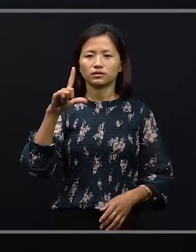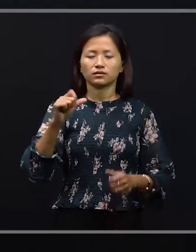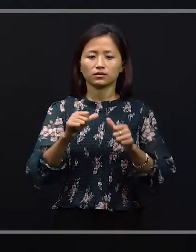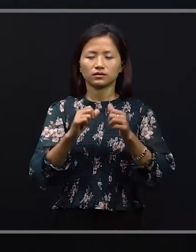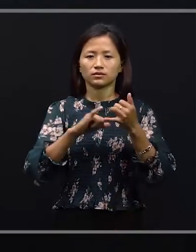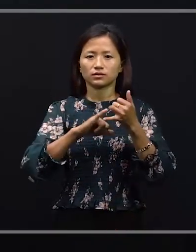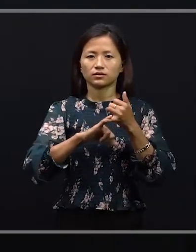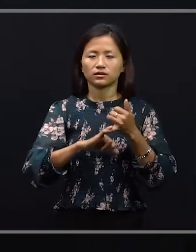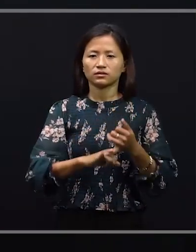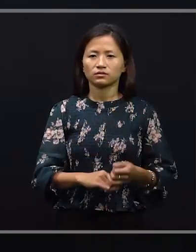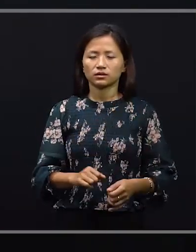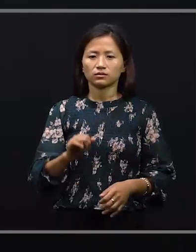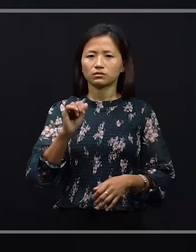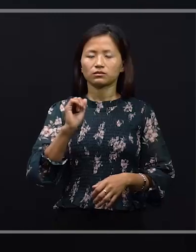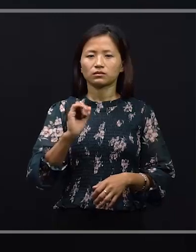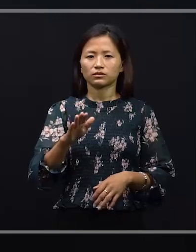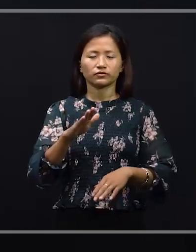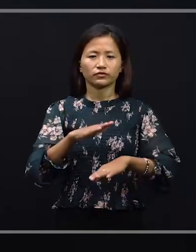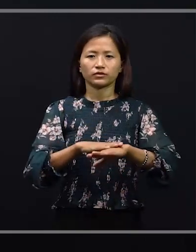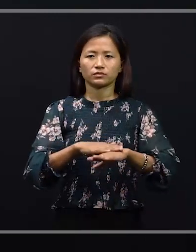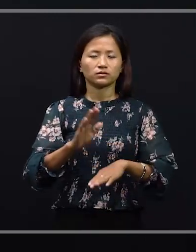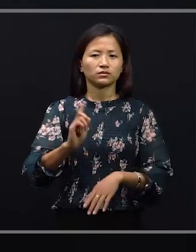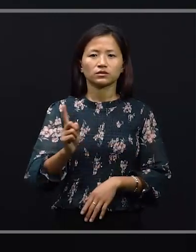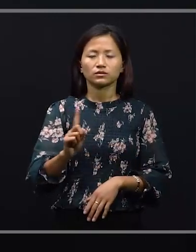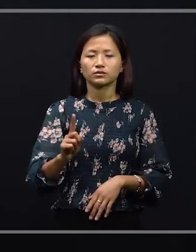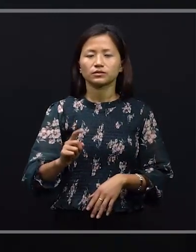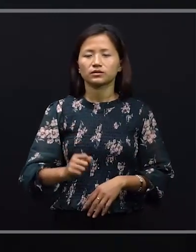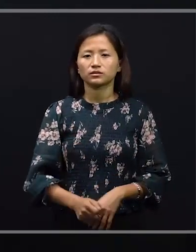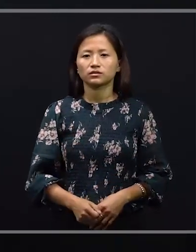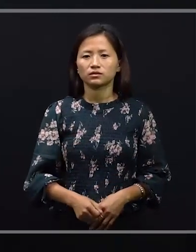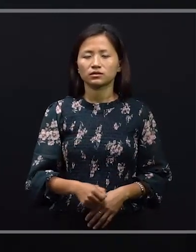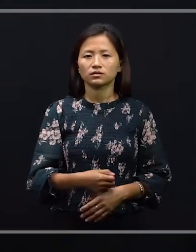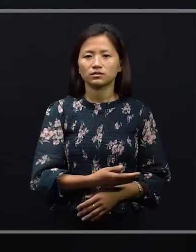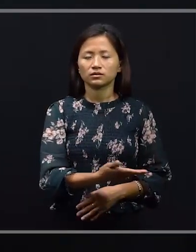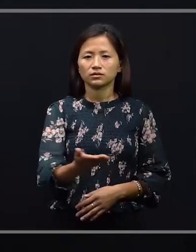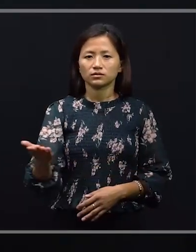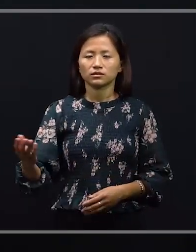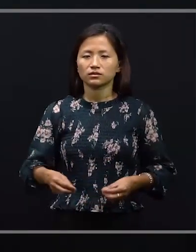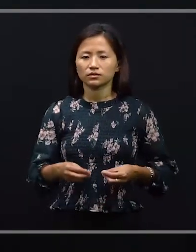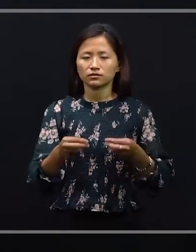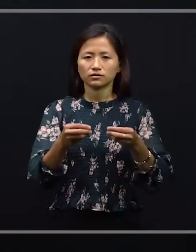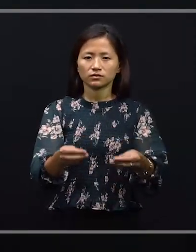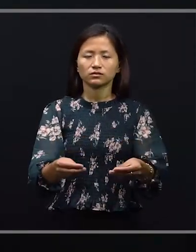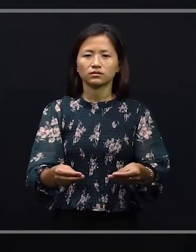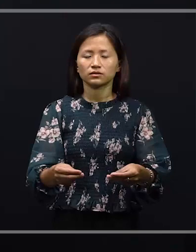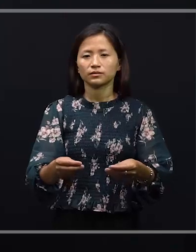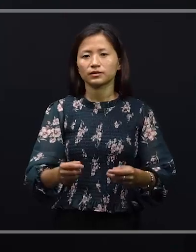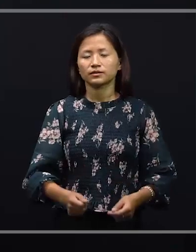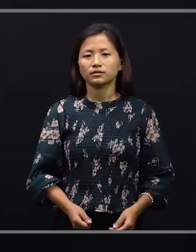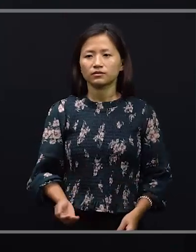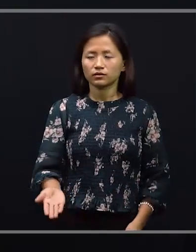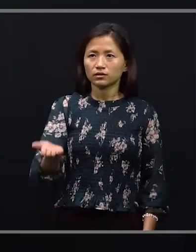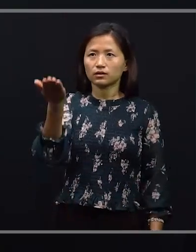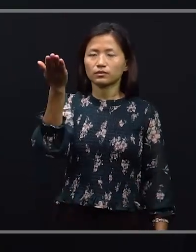untouchable means not fit to be touched, okay, something very dirty. So this was name was given to them by the